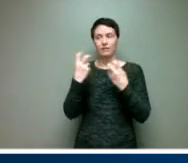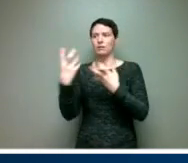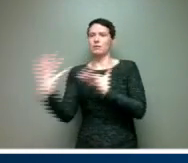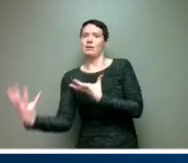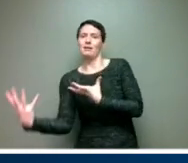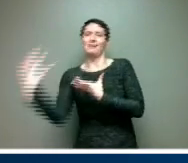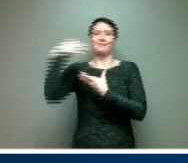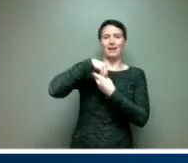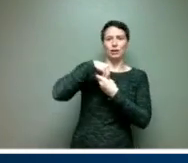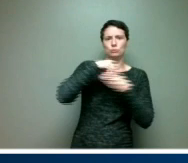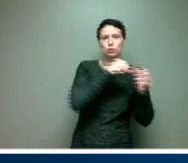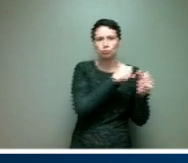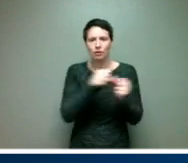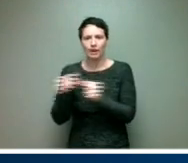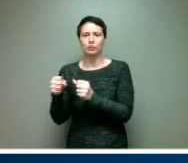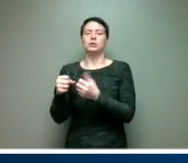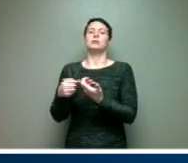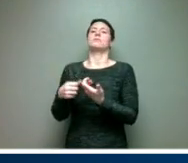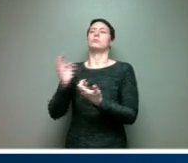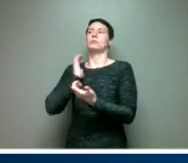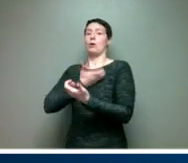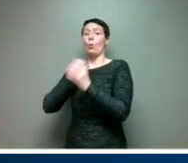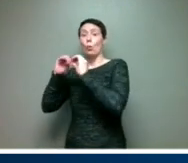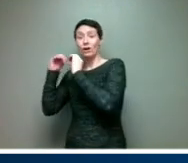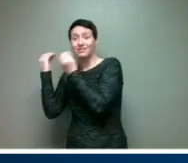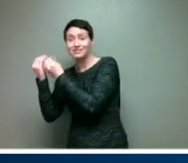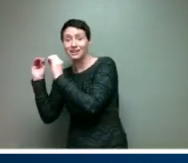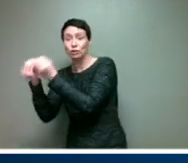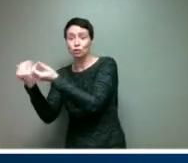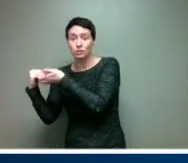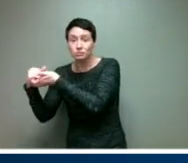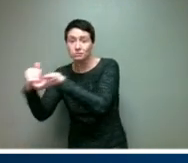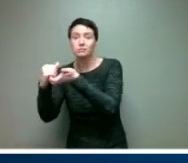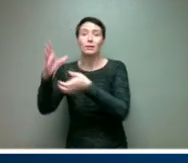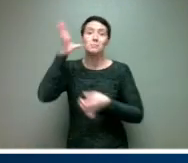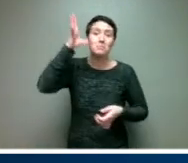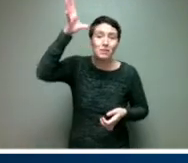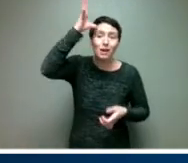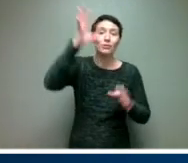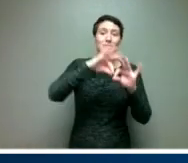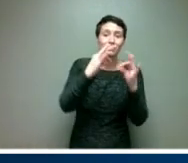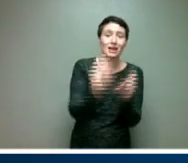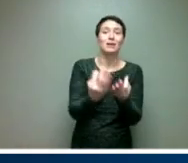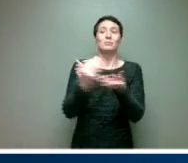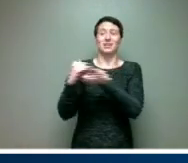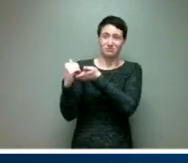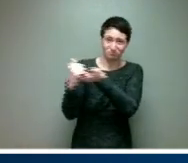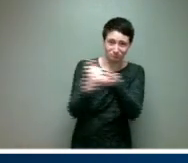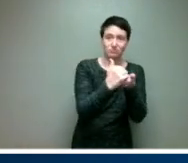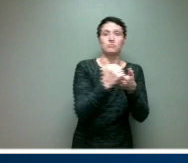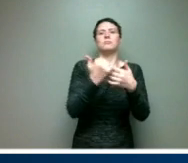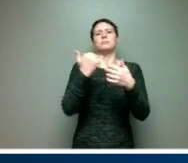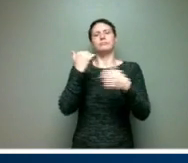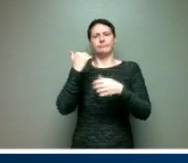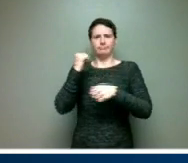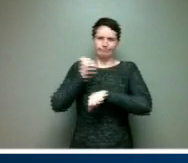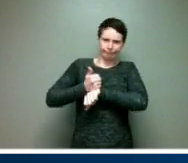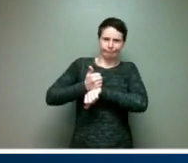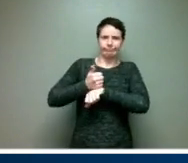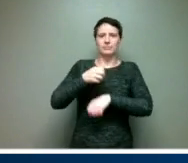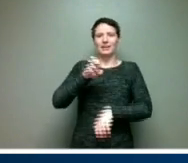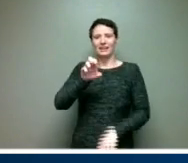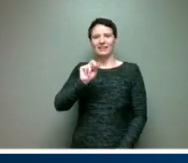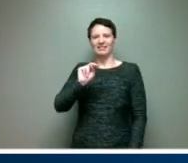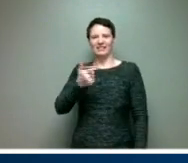and our parents. So they want to reach out and help us. We have that platform so that they can do so. So